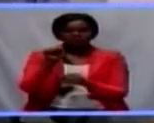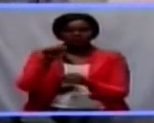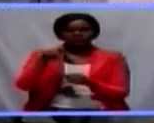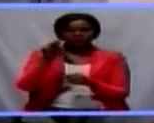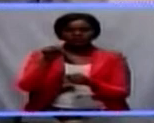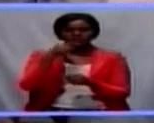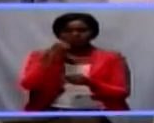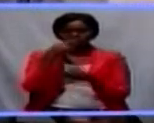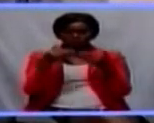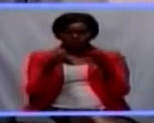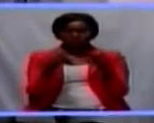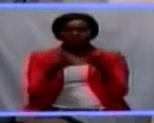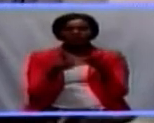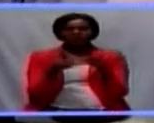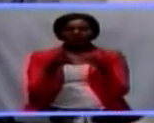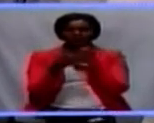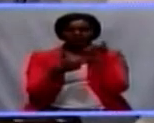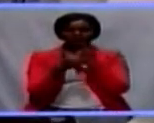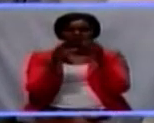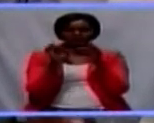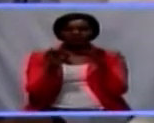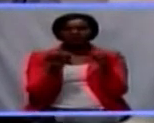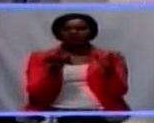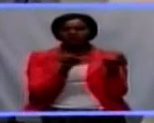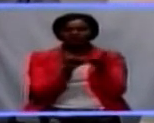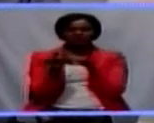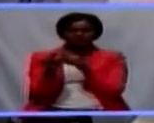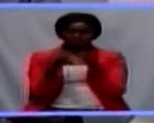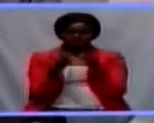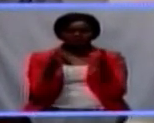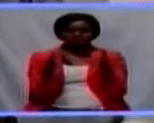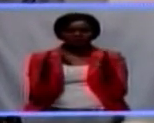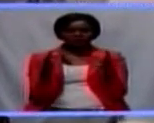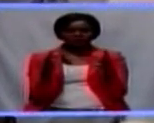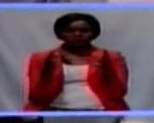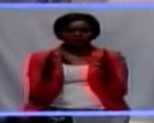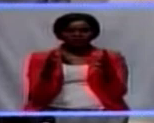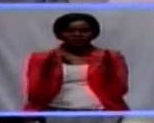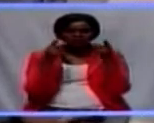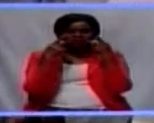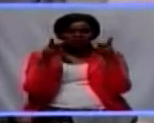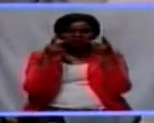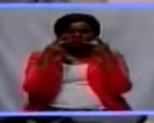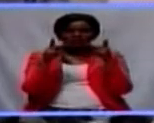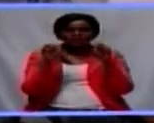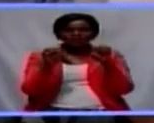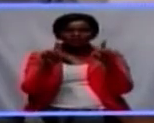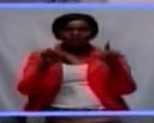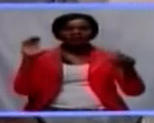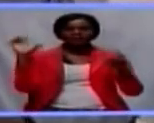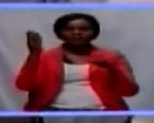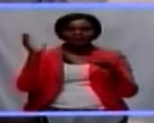person opening a bank account and so on. Right. We are also expanding our public education